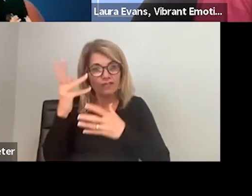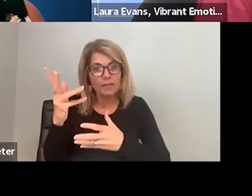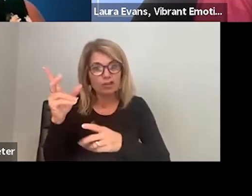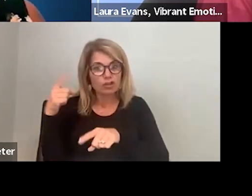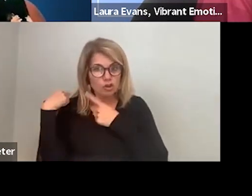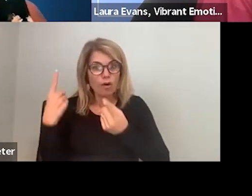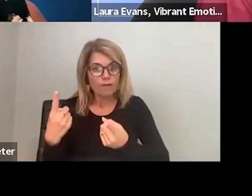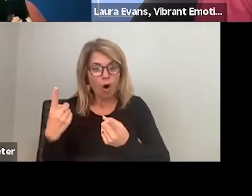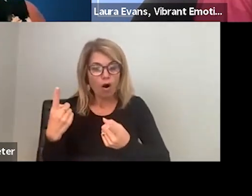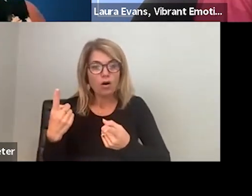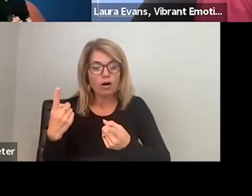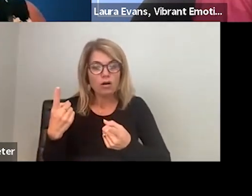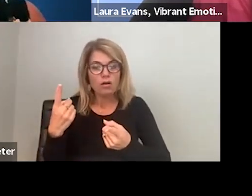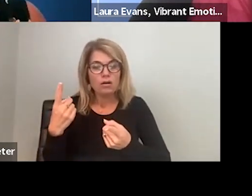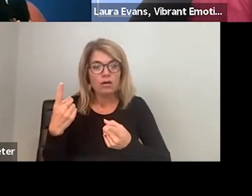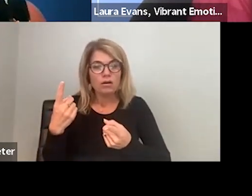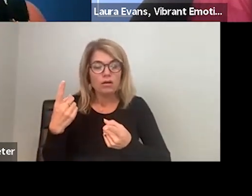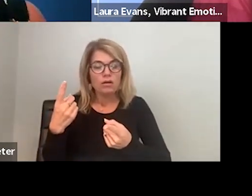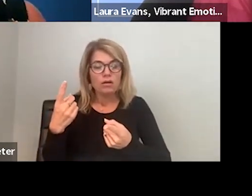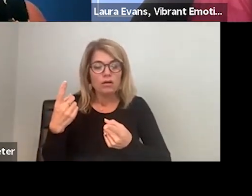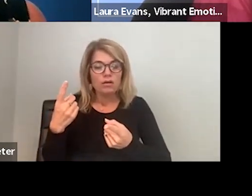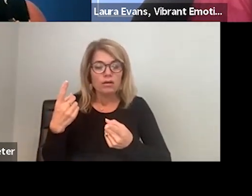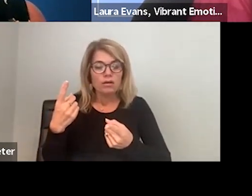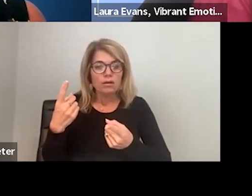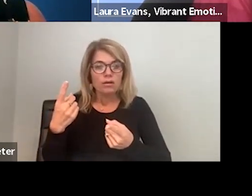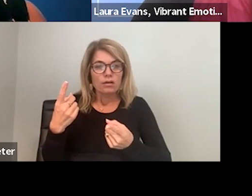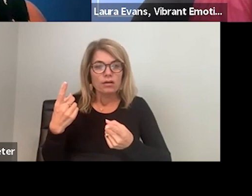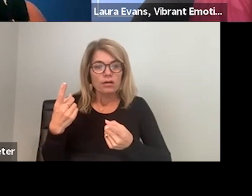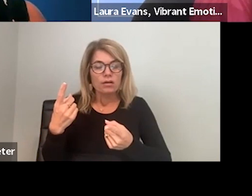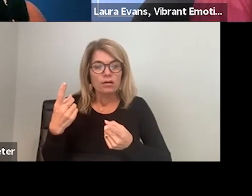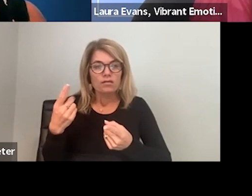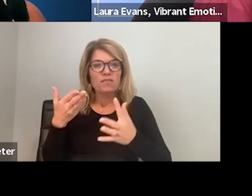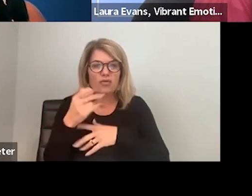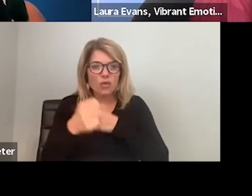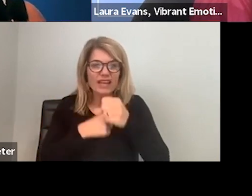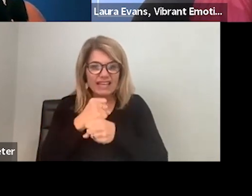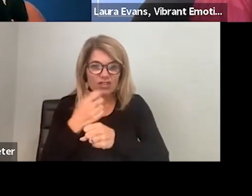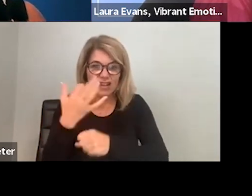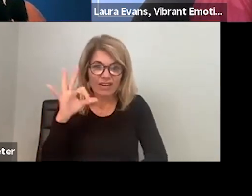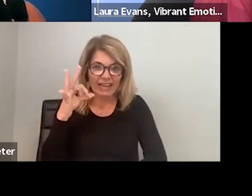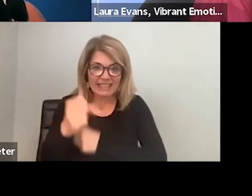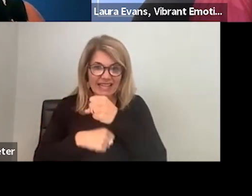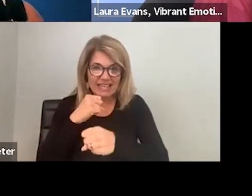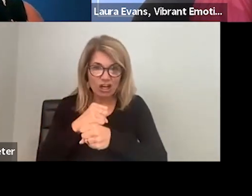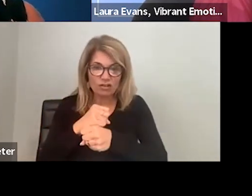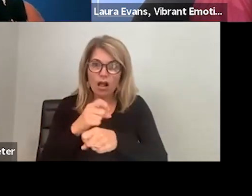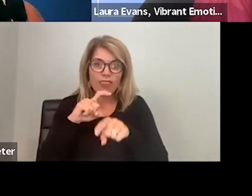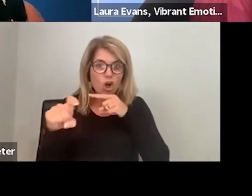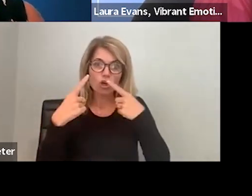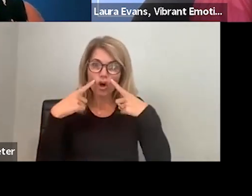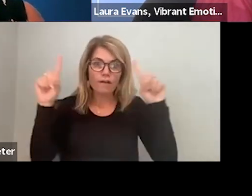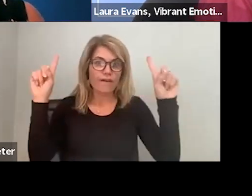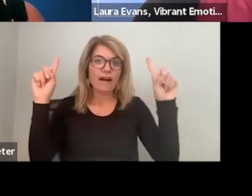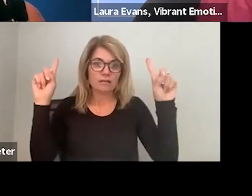far, and by so far, I mean, over these years of these 19 years of service with it, the calls are effective in addressing